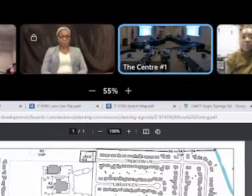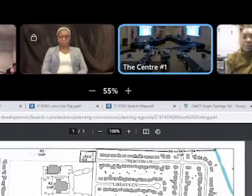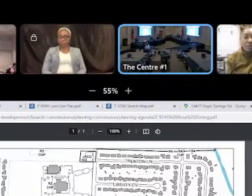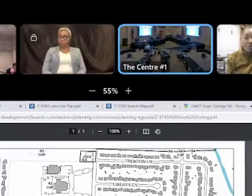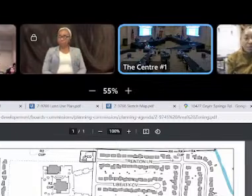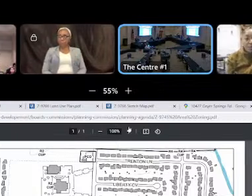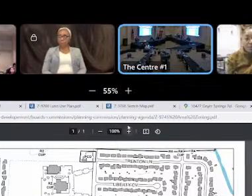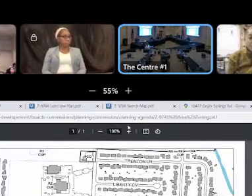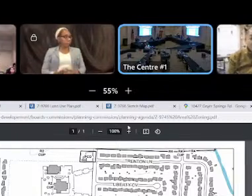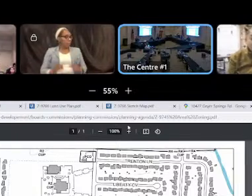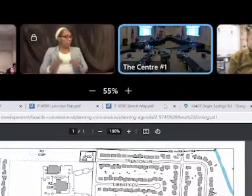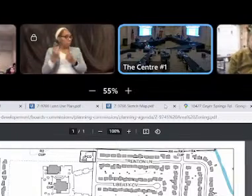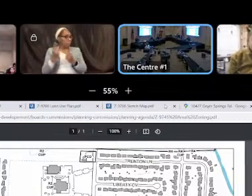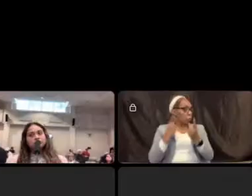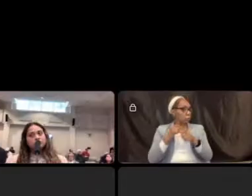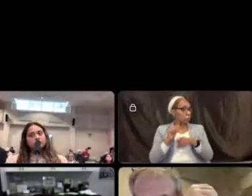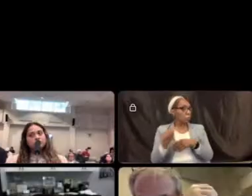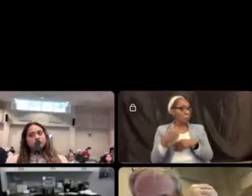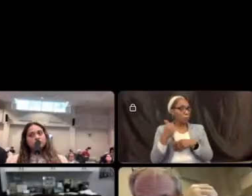Are there other questions?